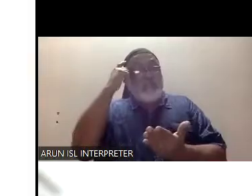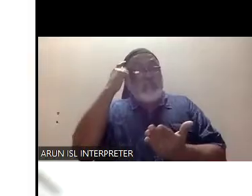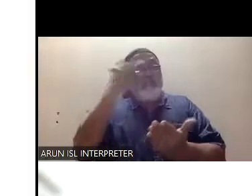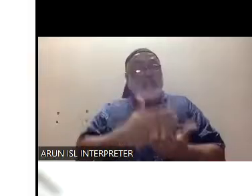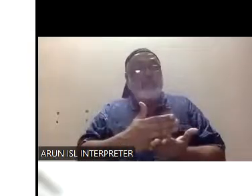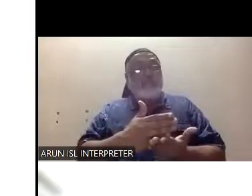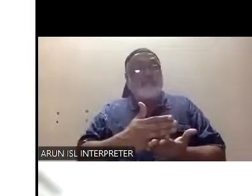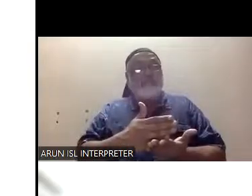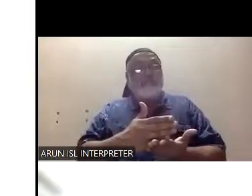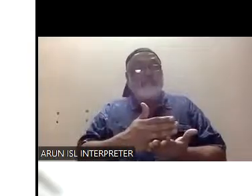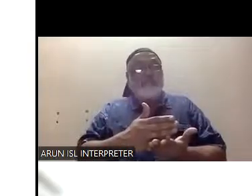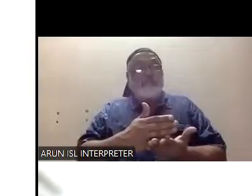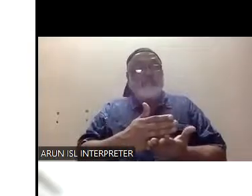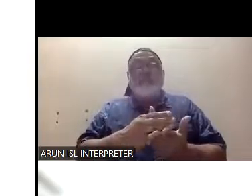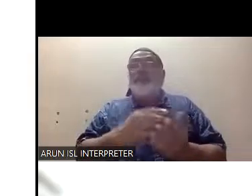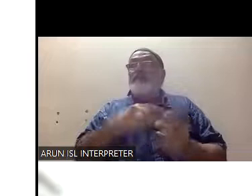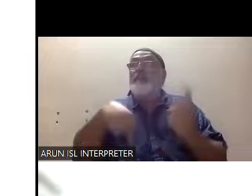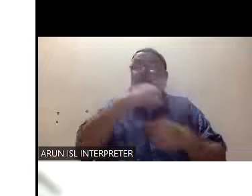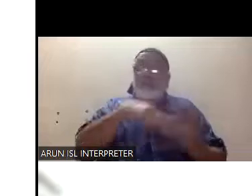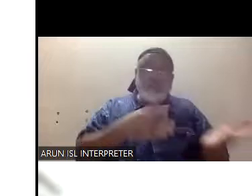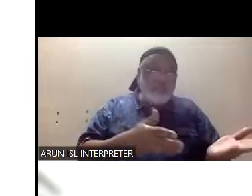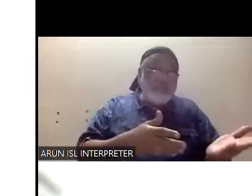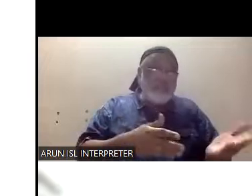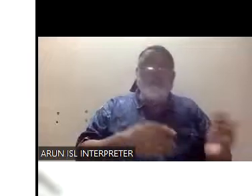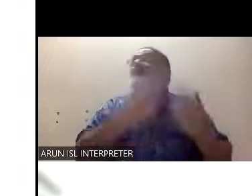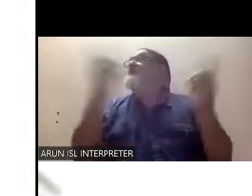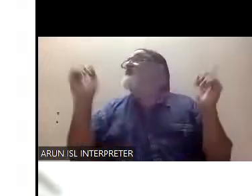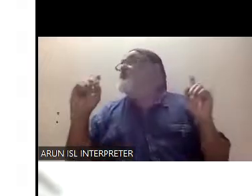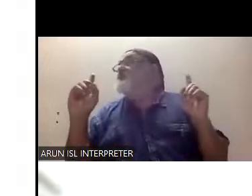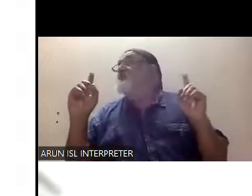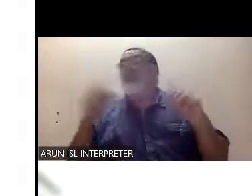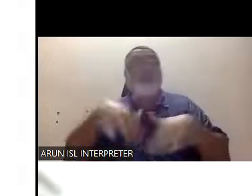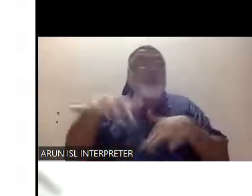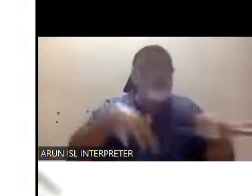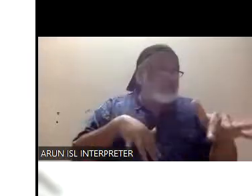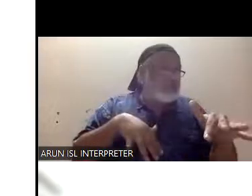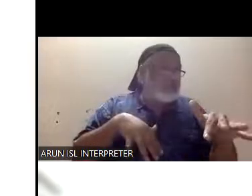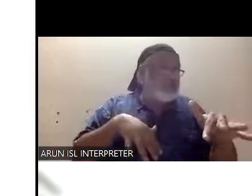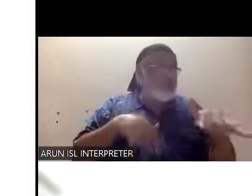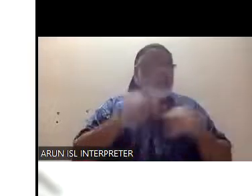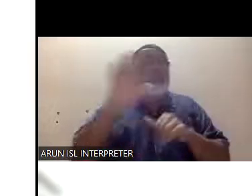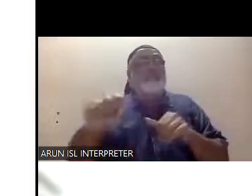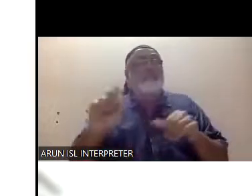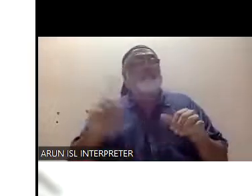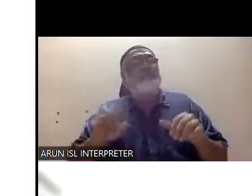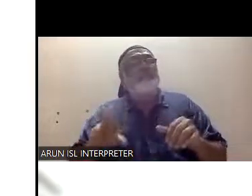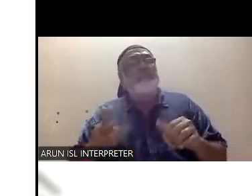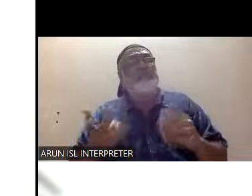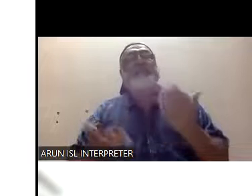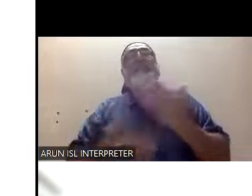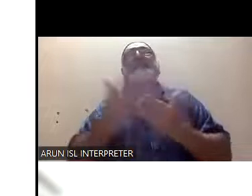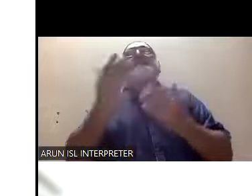the physical environment, it could be in transportation or on the roads. And accessibility is the idea about the ease